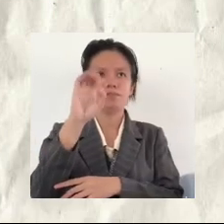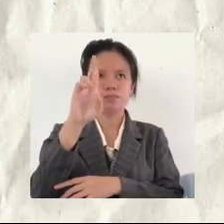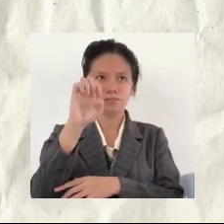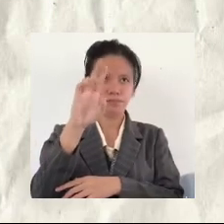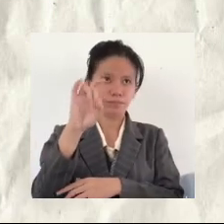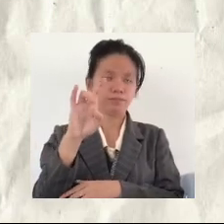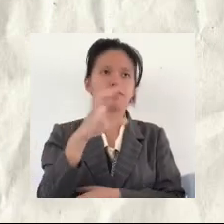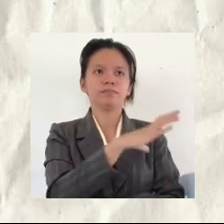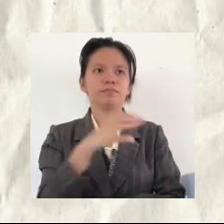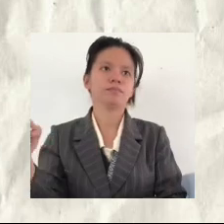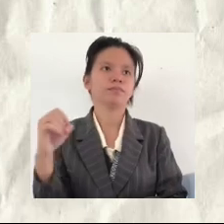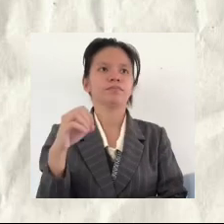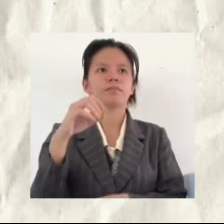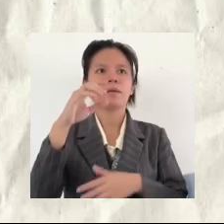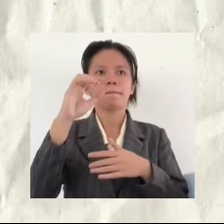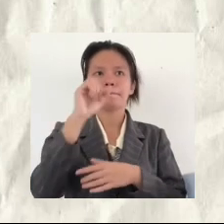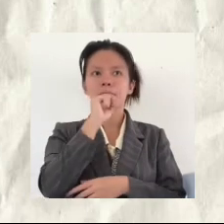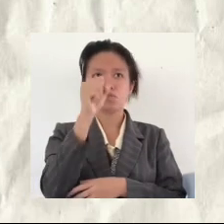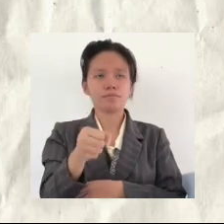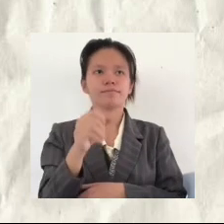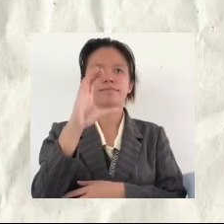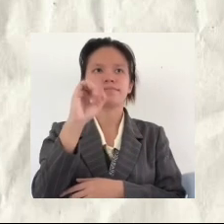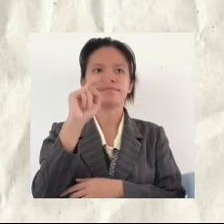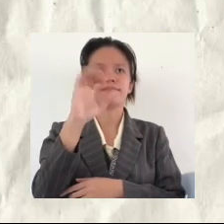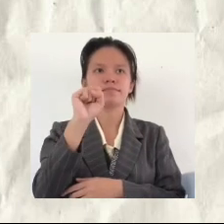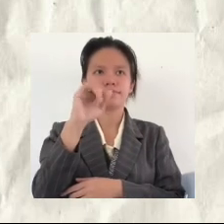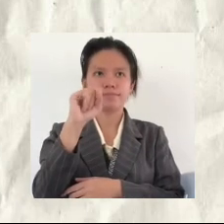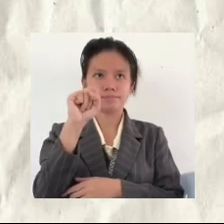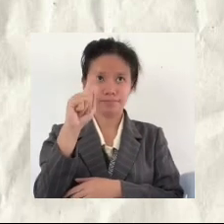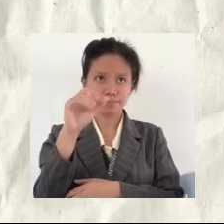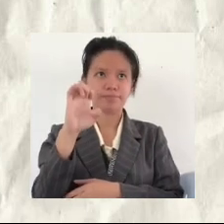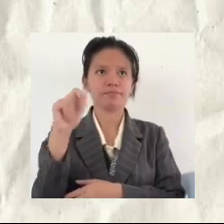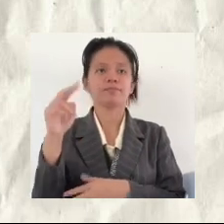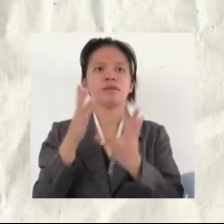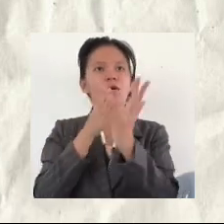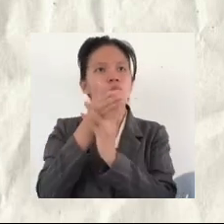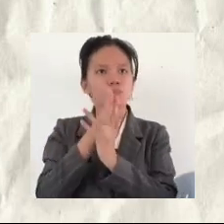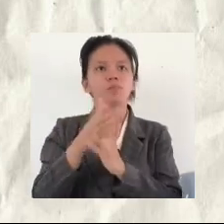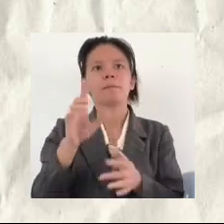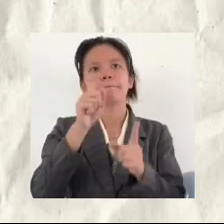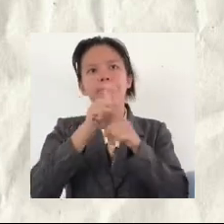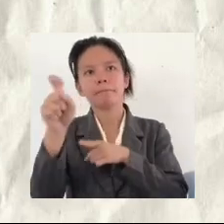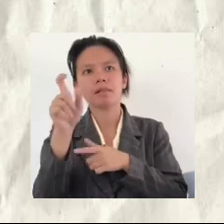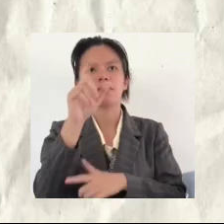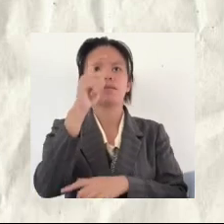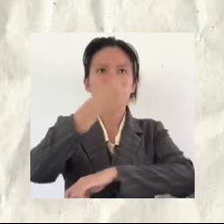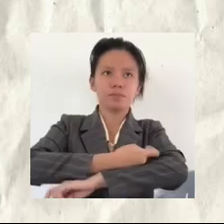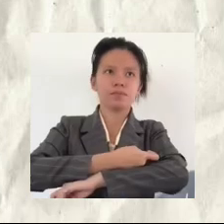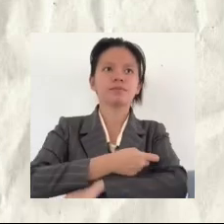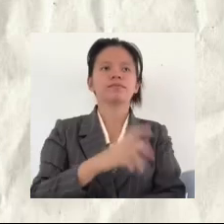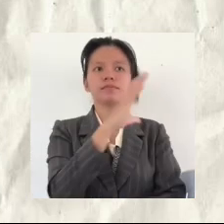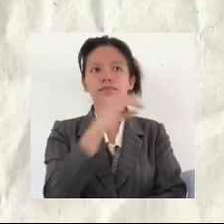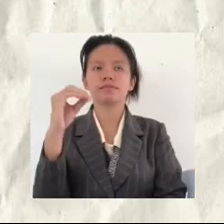present only relevant results, both negative and positive, based on your objectives. The second